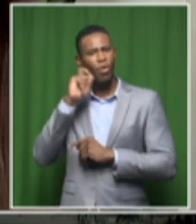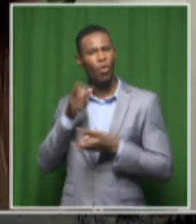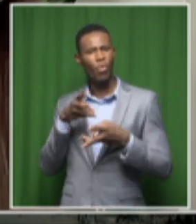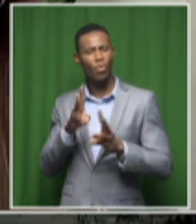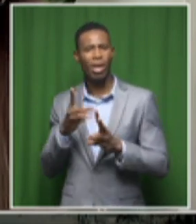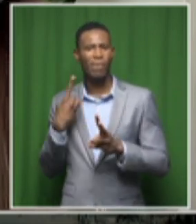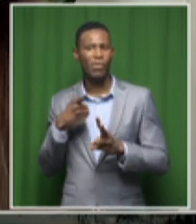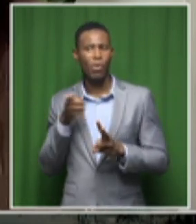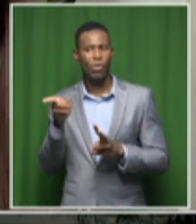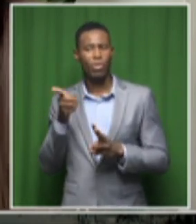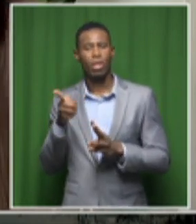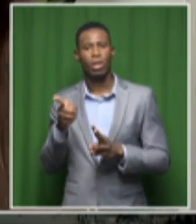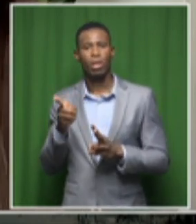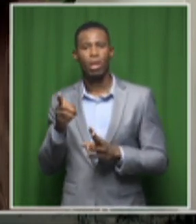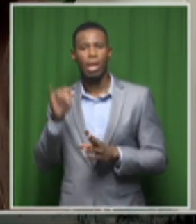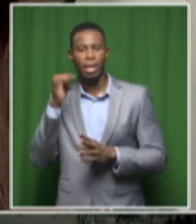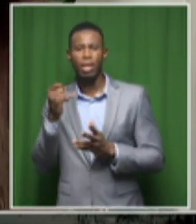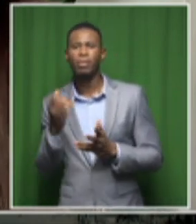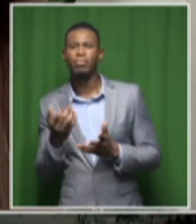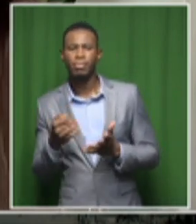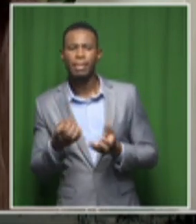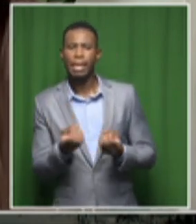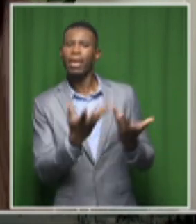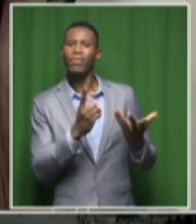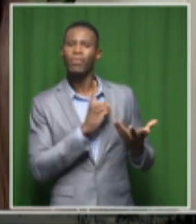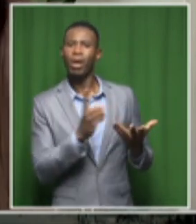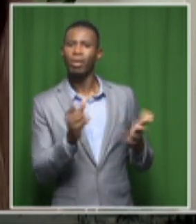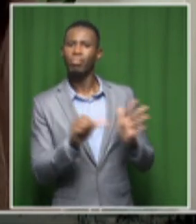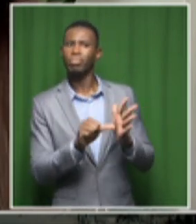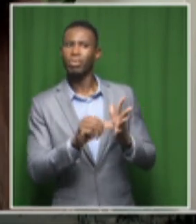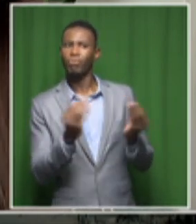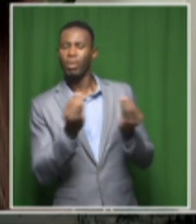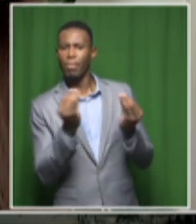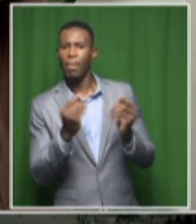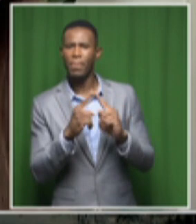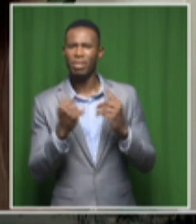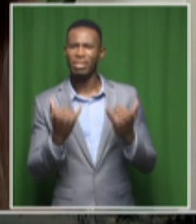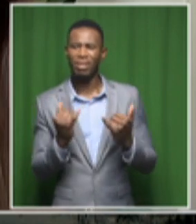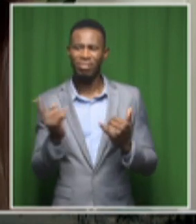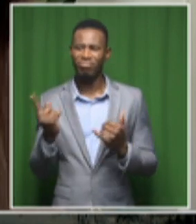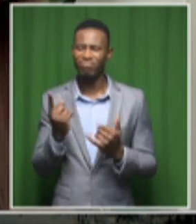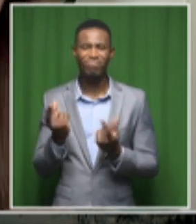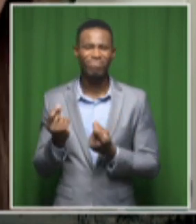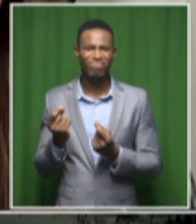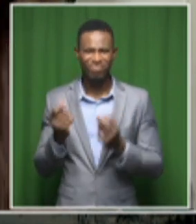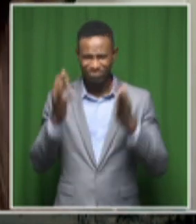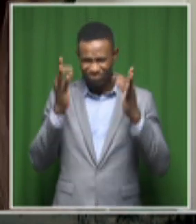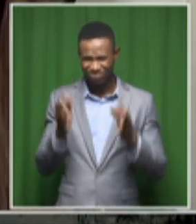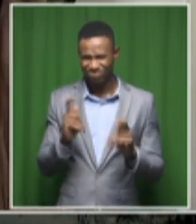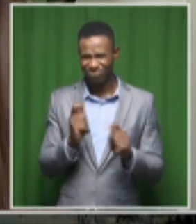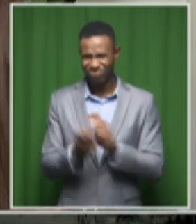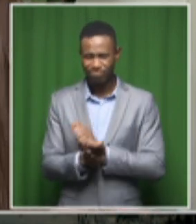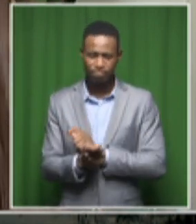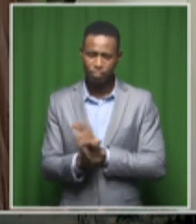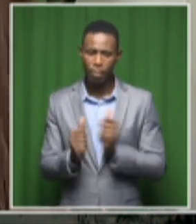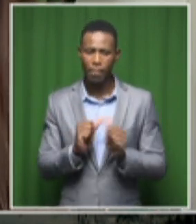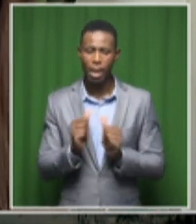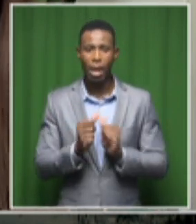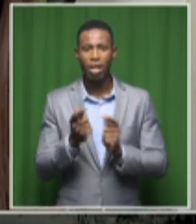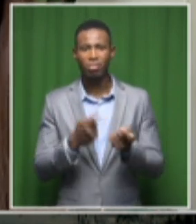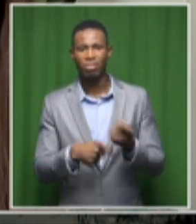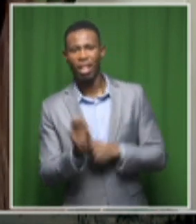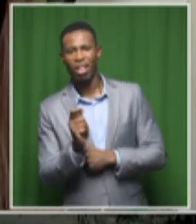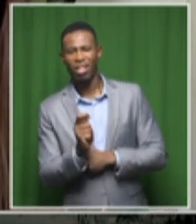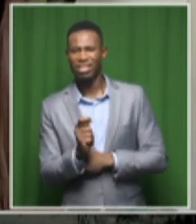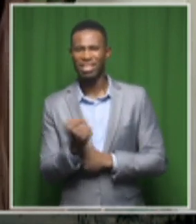Instagram devalues the verification status, or is it merely leveling the playing field? So it's sort